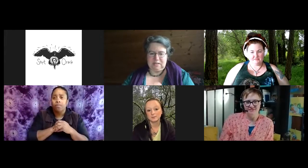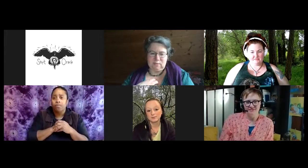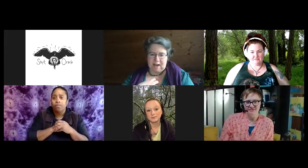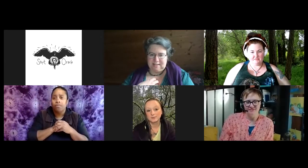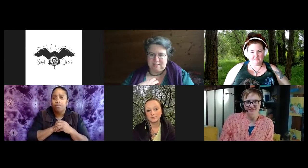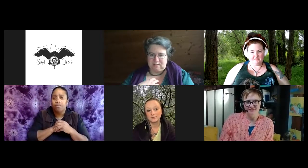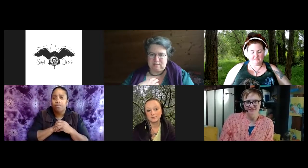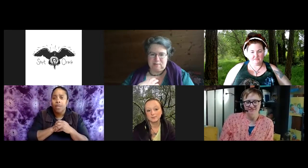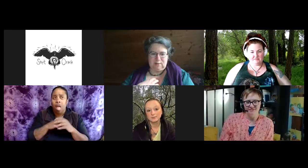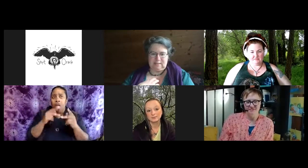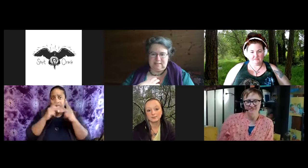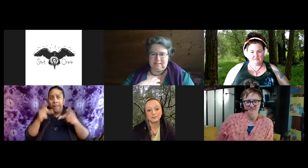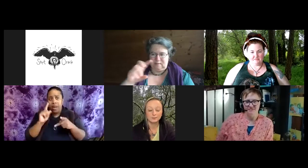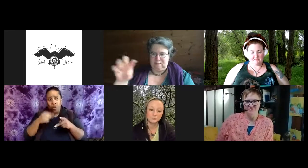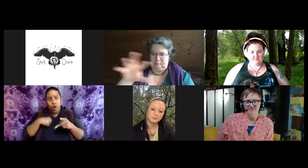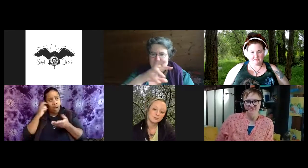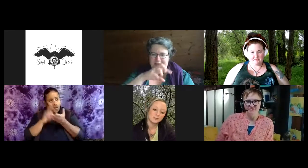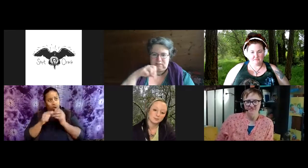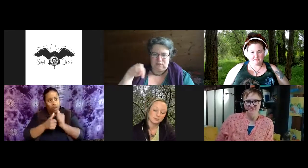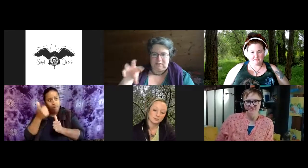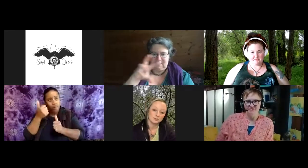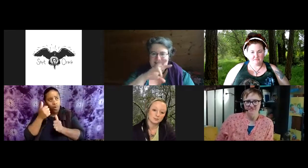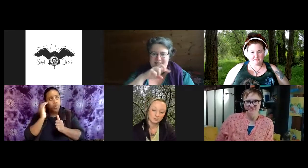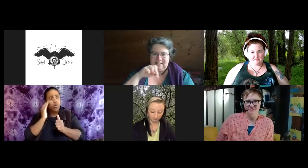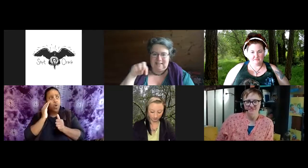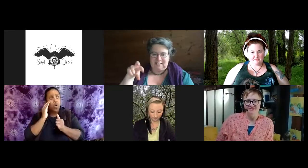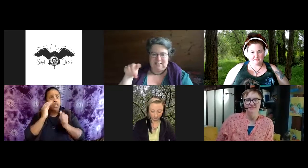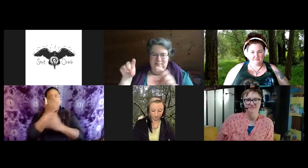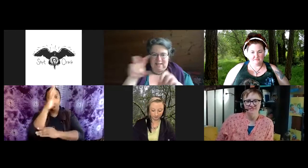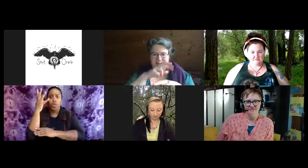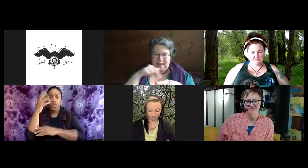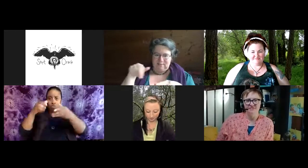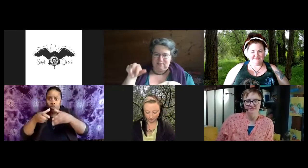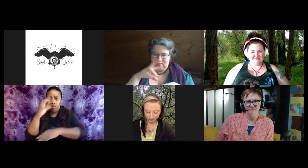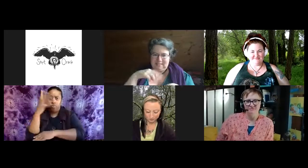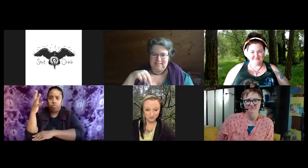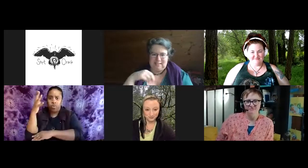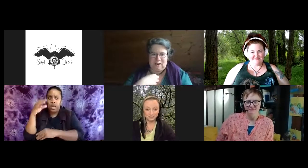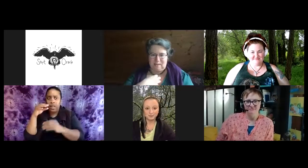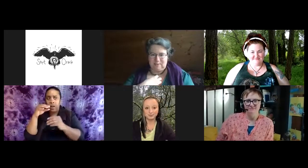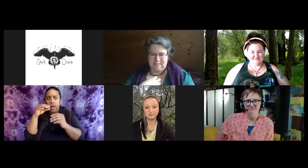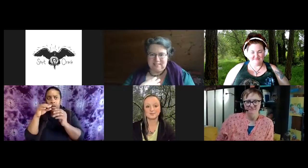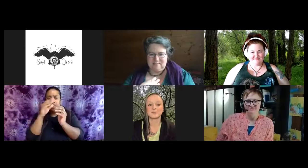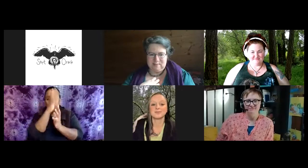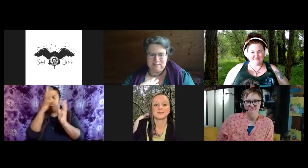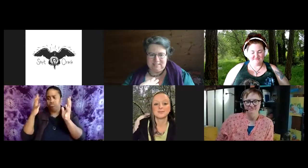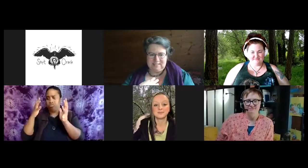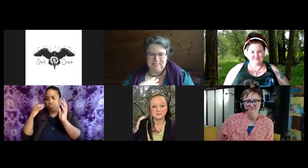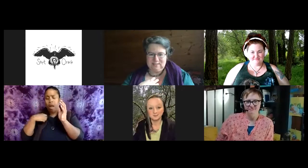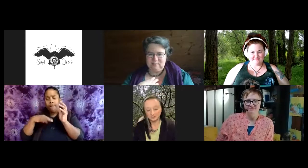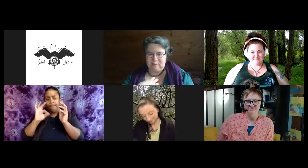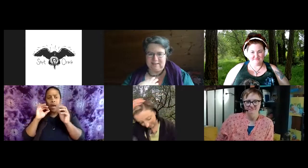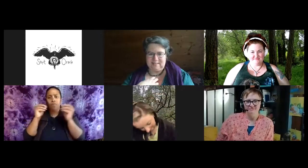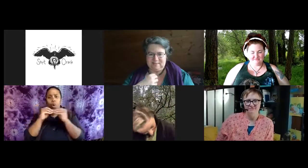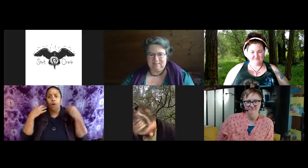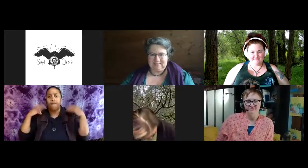the place where I tend to notice them the most is like pockets of trees. Like there tend to be like a round of trees. That's where I personally am most sensitive